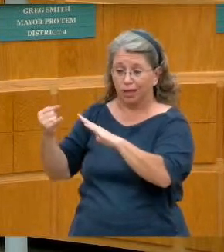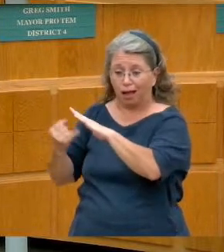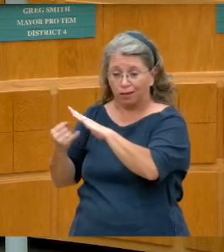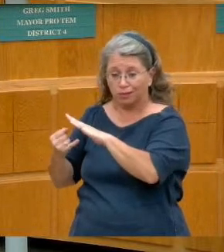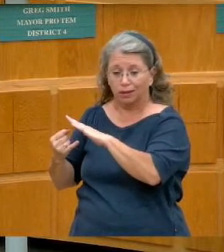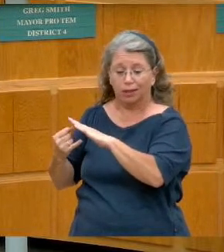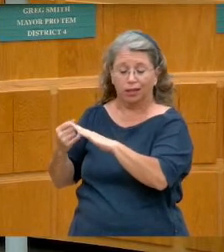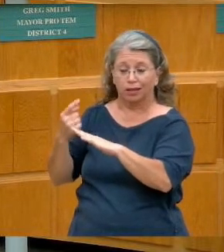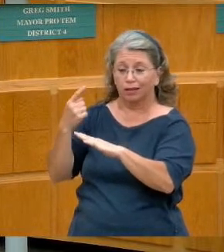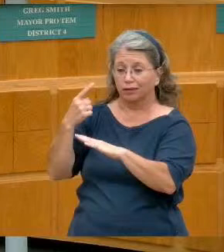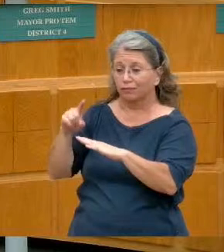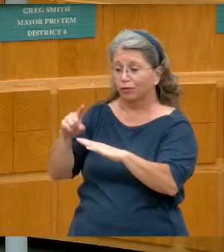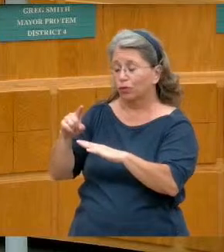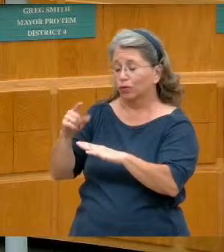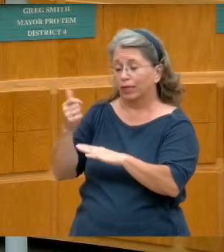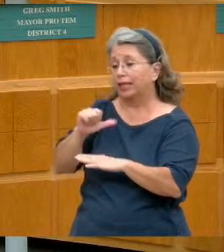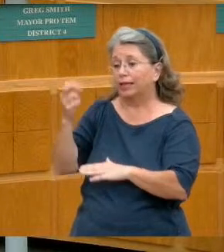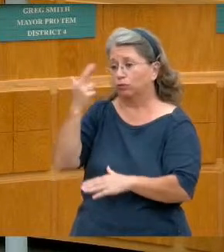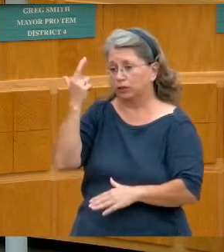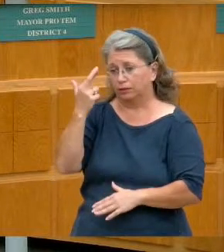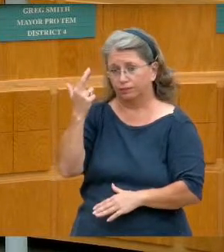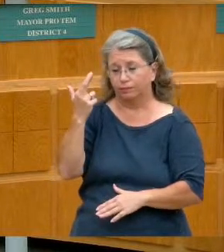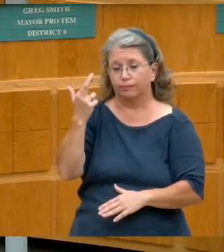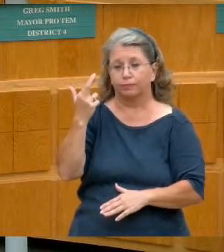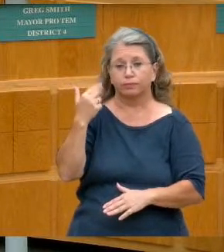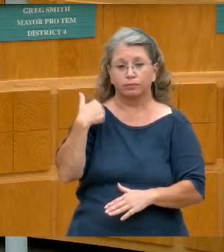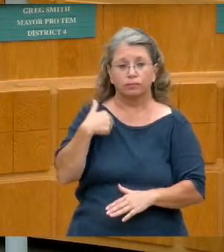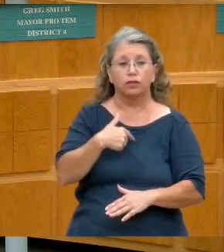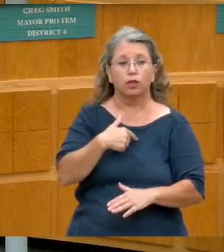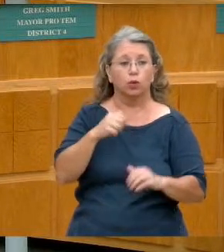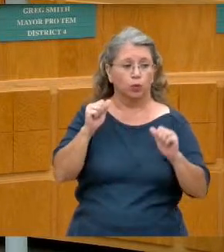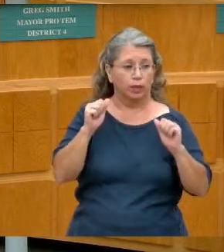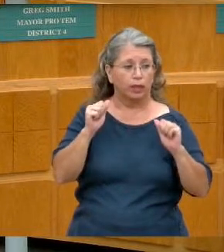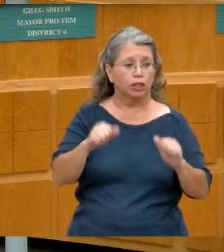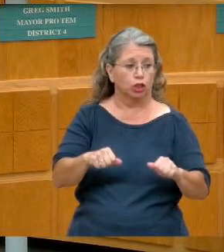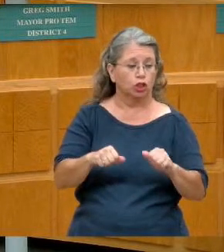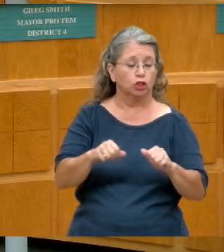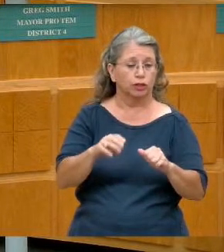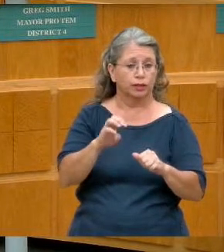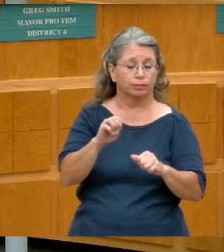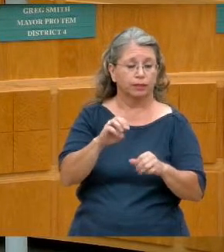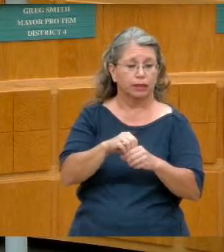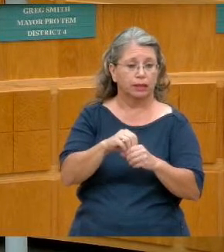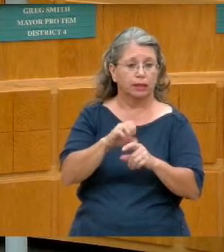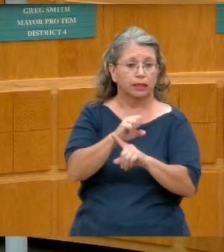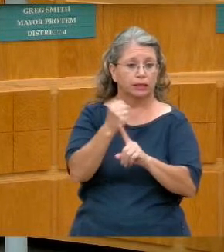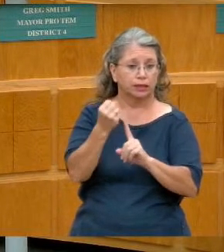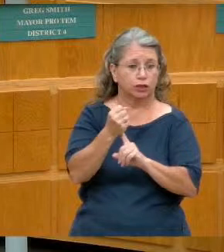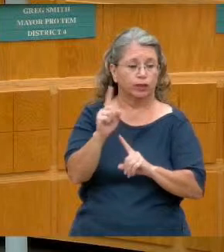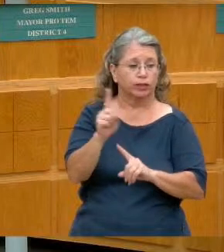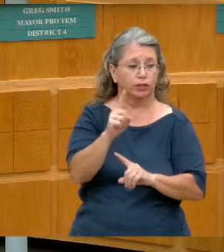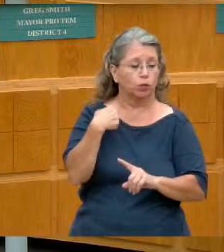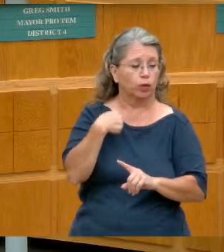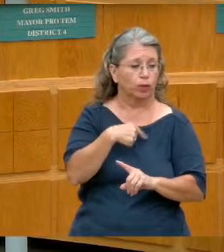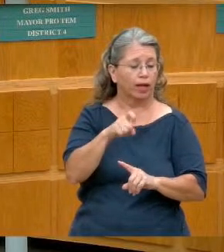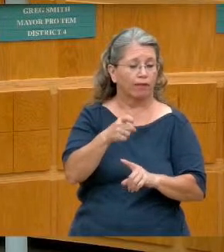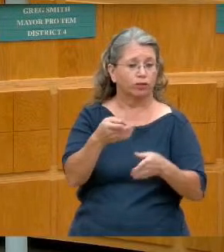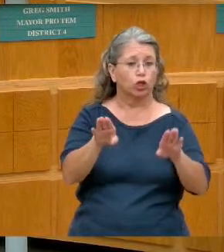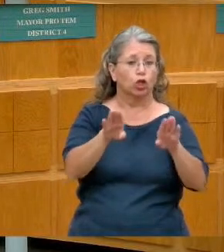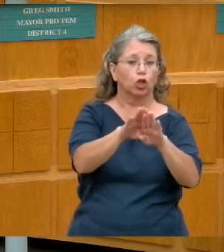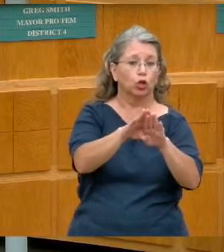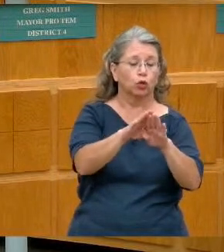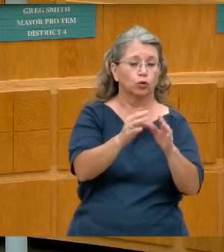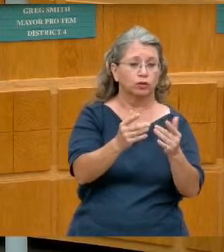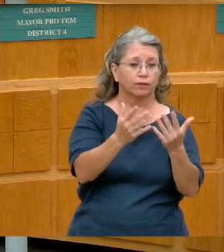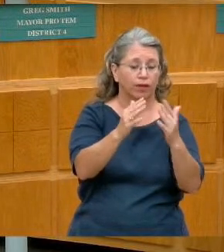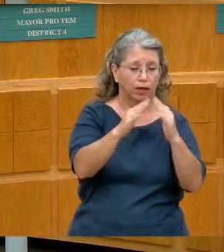whether it's COVID or some other situation, we could be in a situation where we have to close companies. So fire stations would